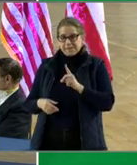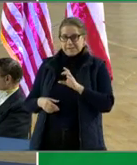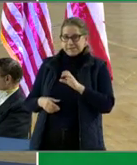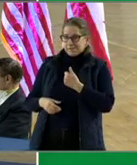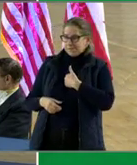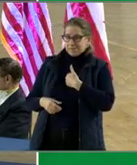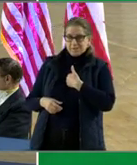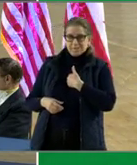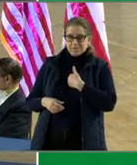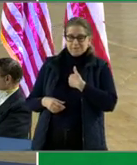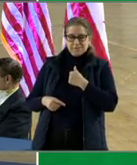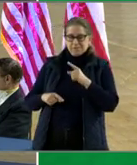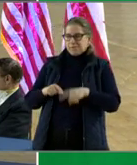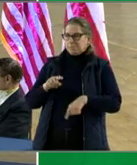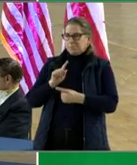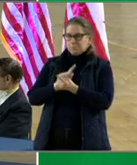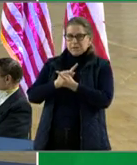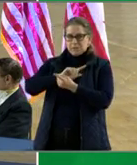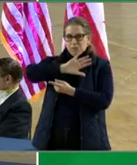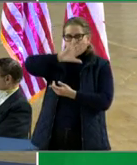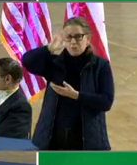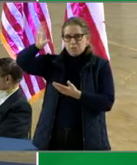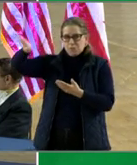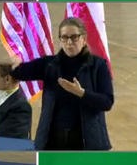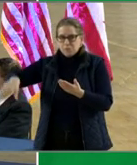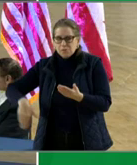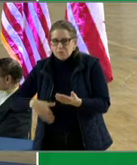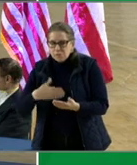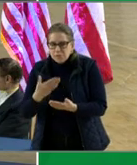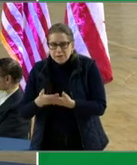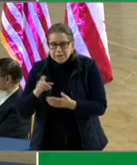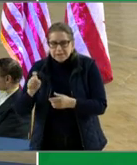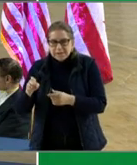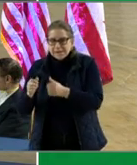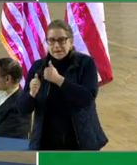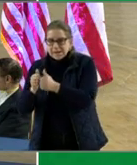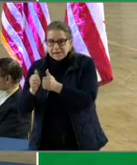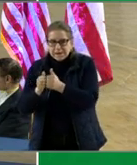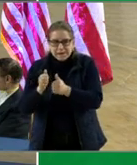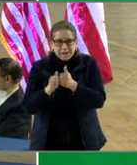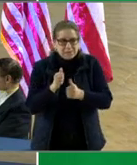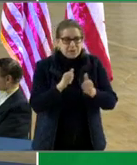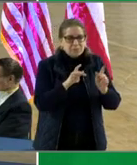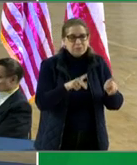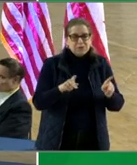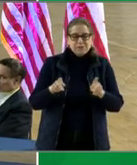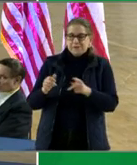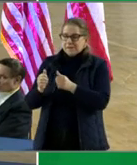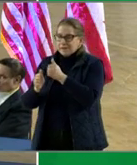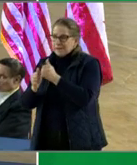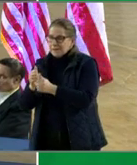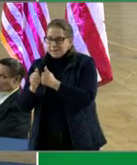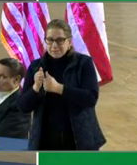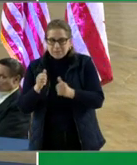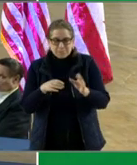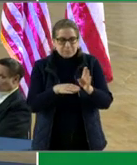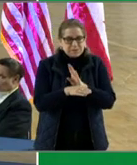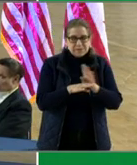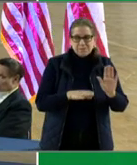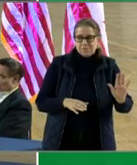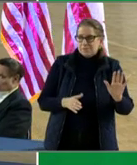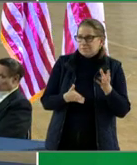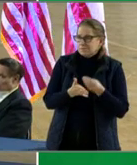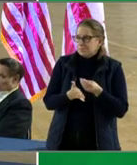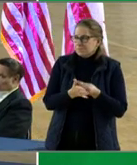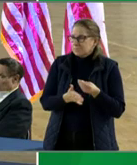meet the need for every individual and every business with only district funds. Yes. I want to